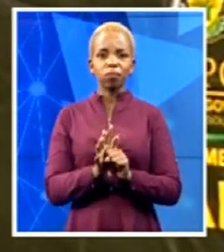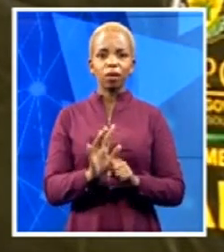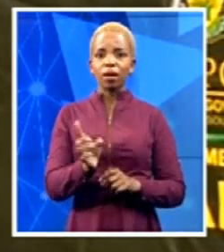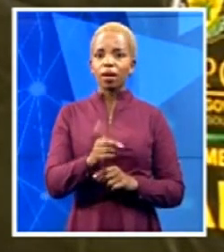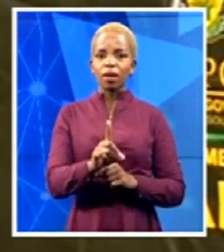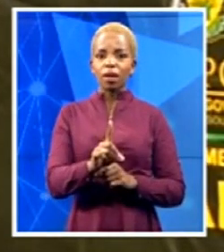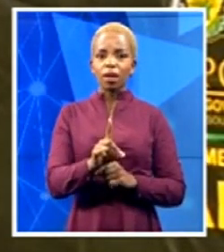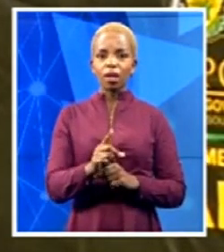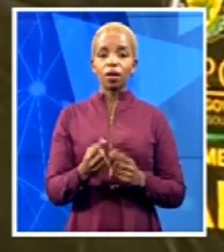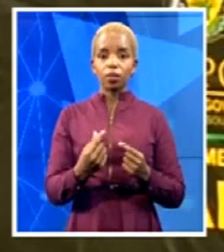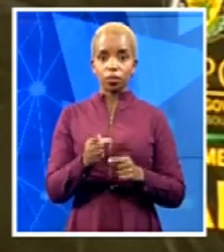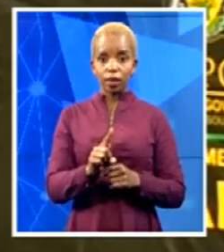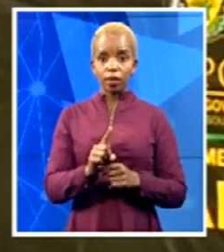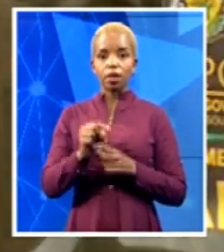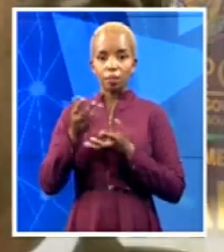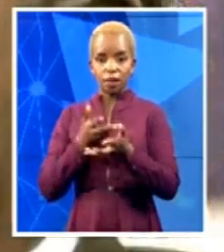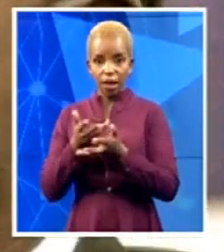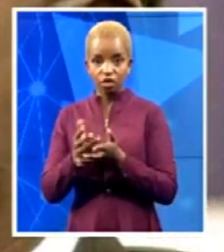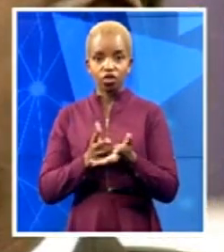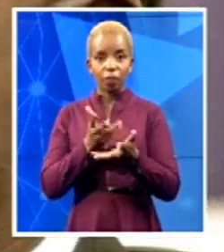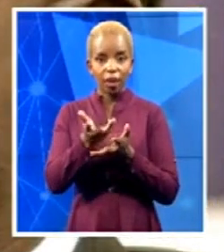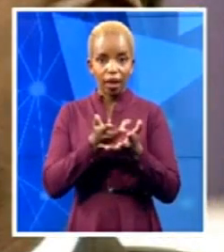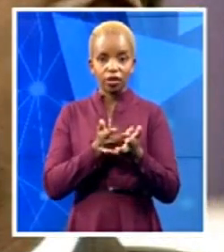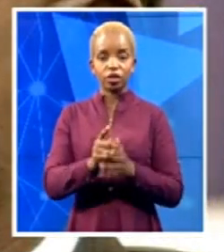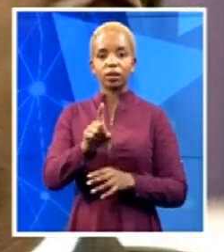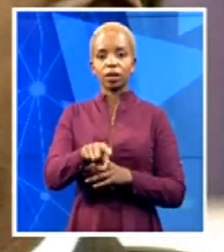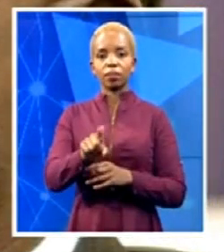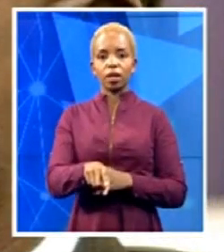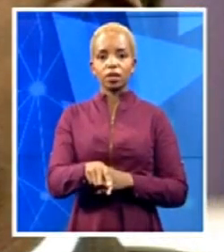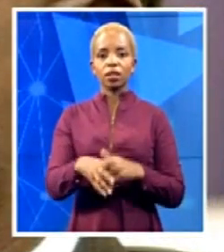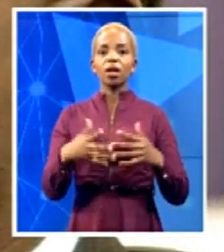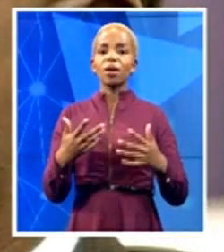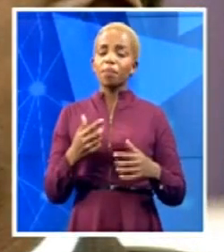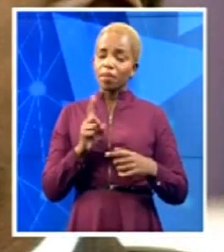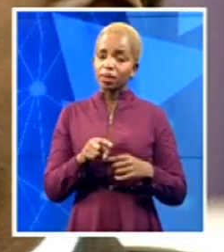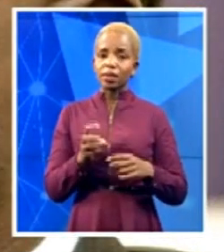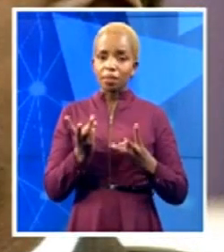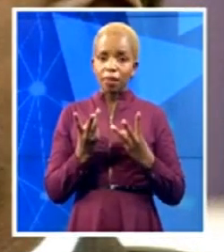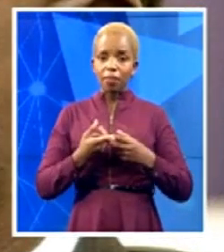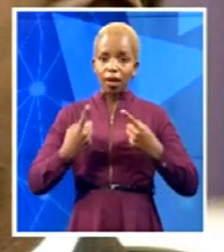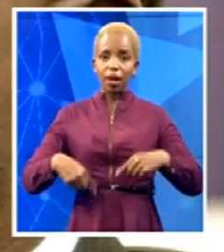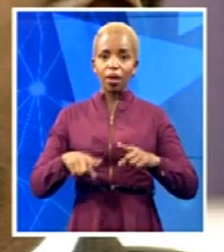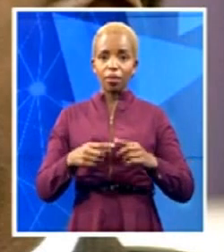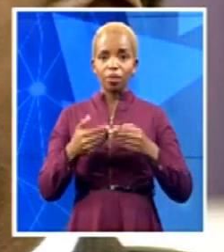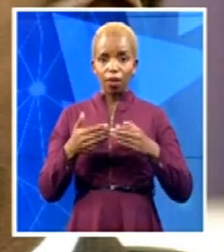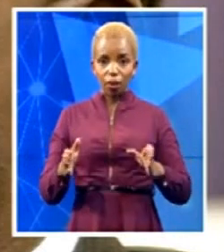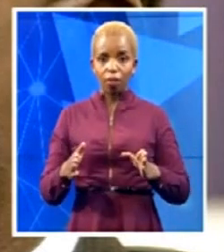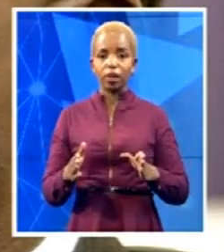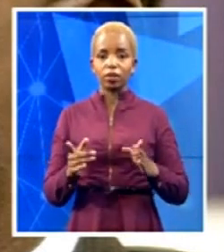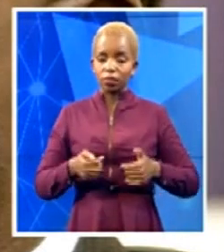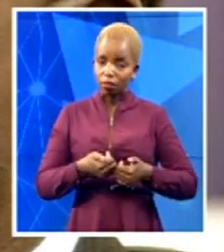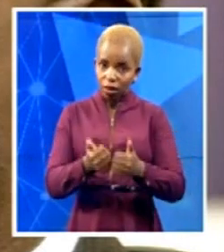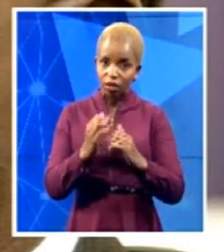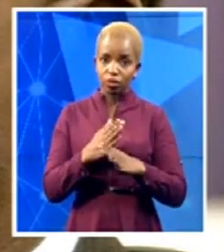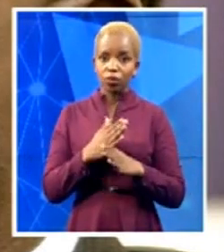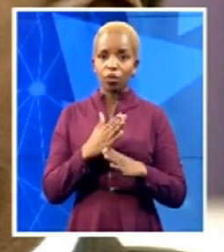should be built around people who go back to work, such as, to answer your question finally, all the staff members who go back to work should be